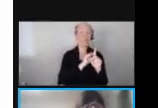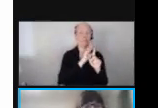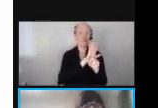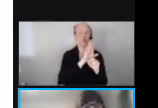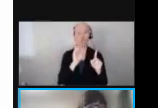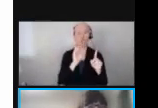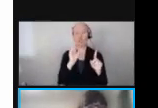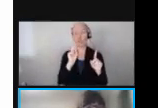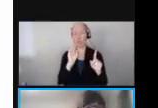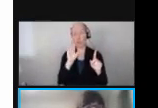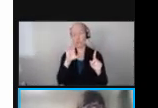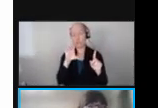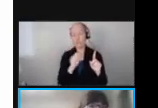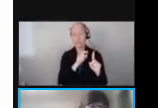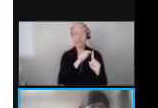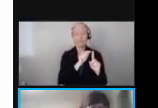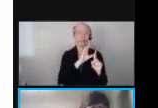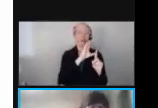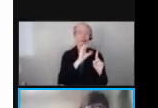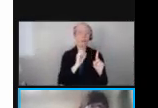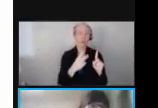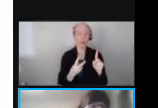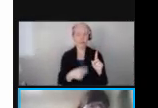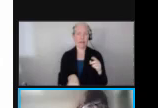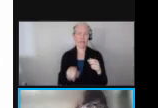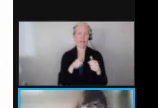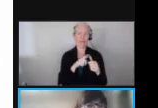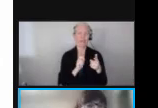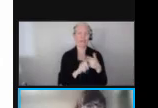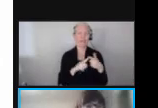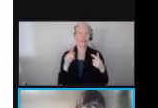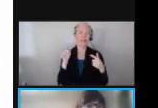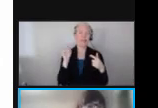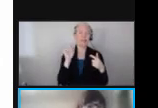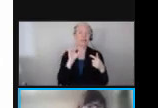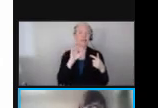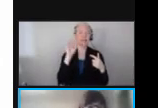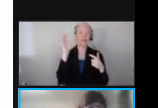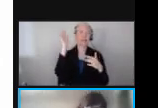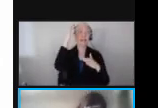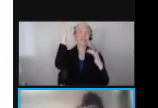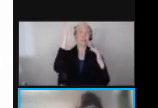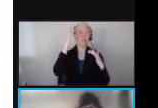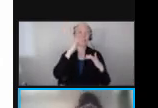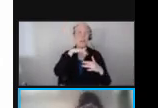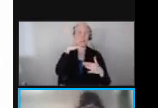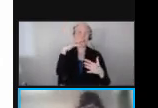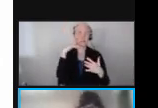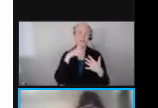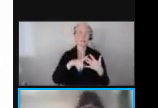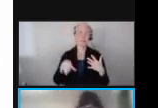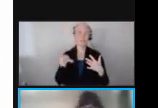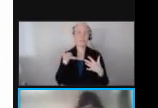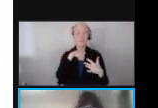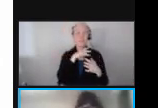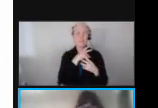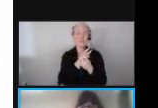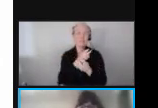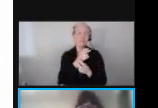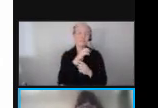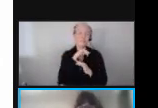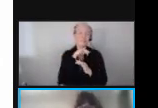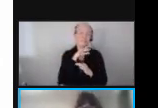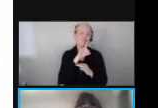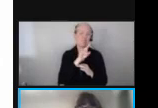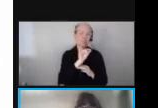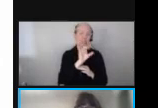left, you can see carbon dioxide, celestial dust, toxic exposures, sunlight, and radiation. These are some of the exposure sources that